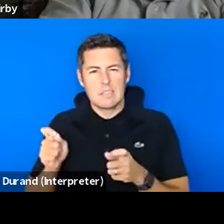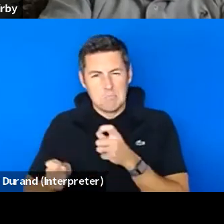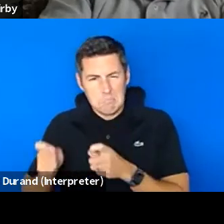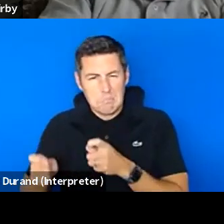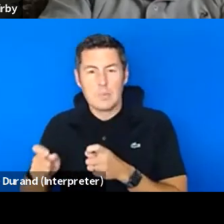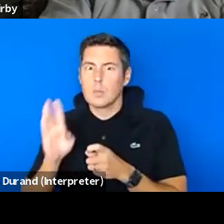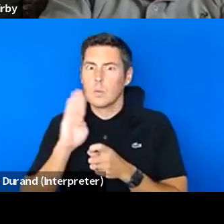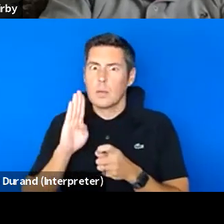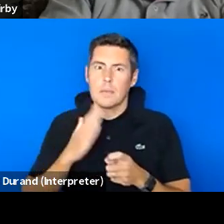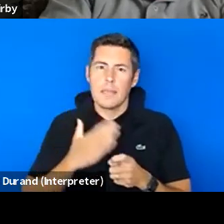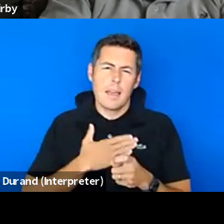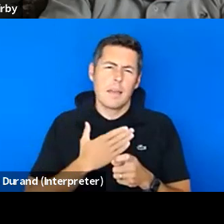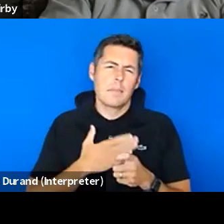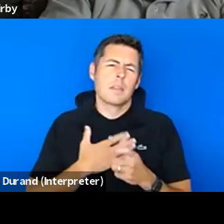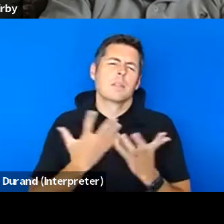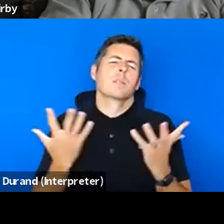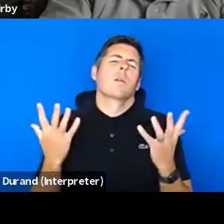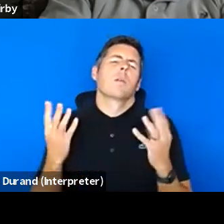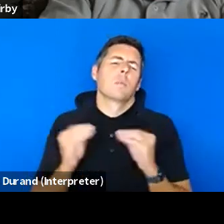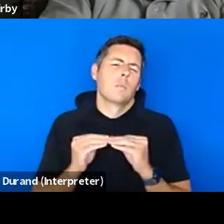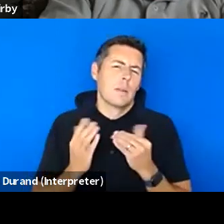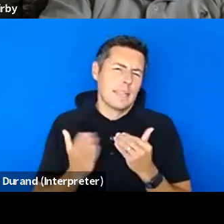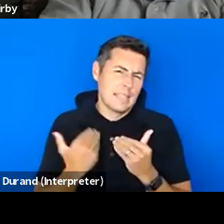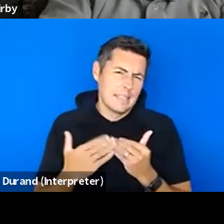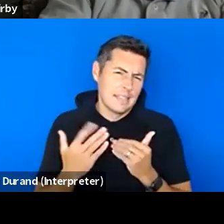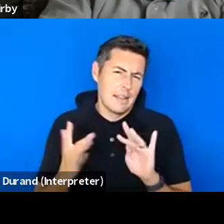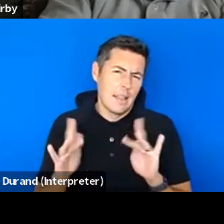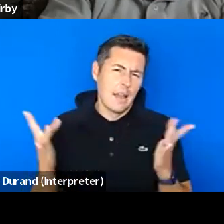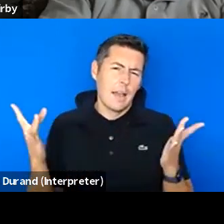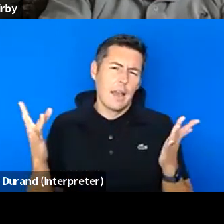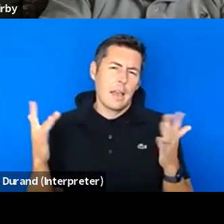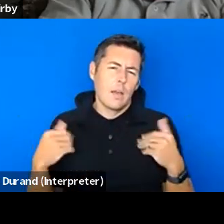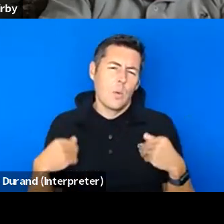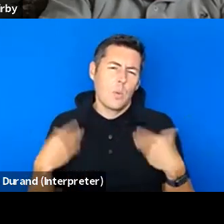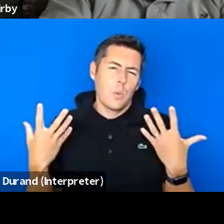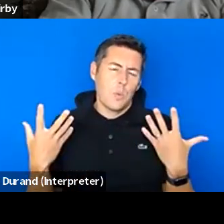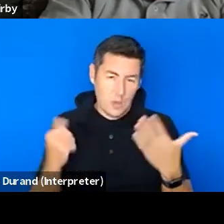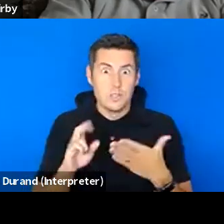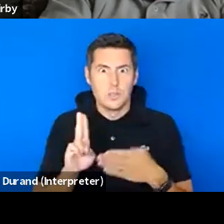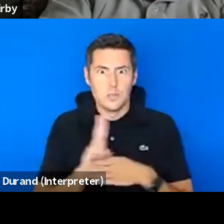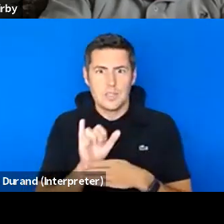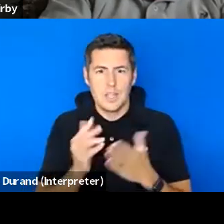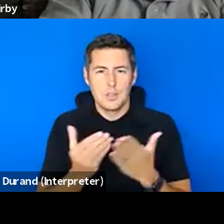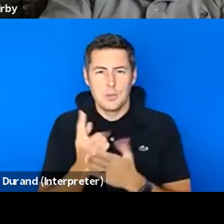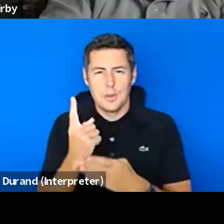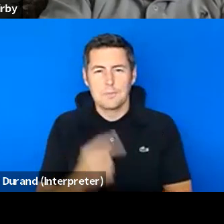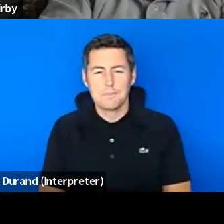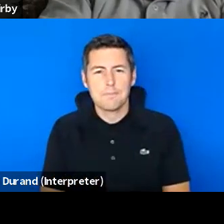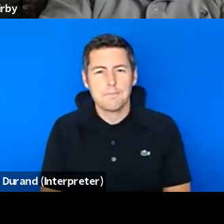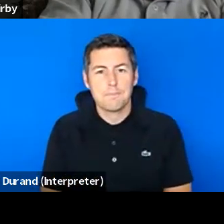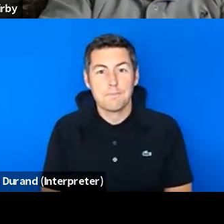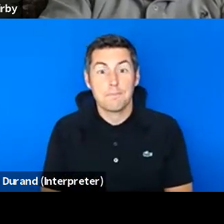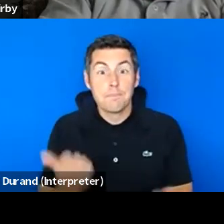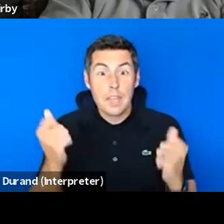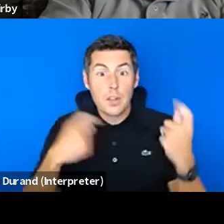It is so much easier to use, so much easier. All right, so, all right, anybody, any